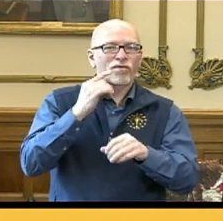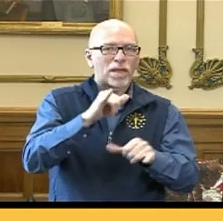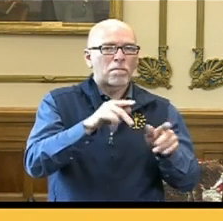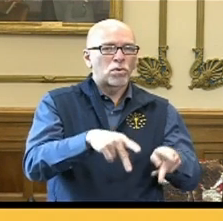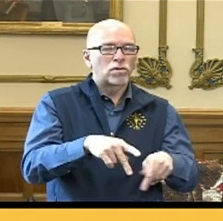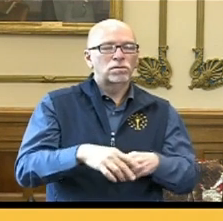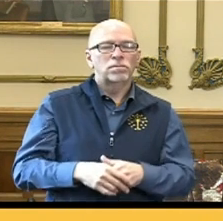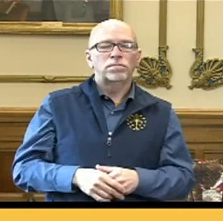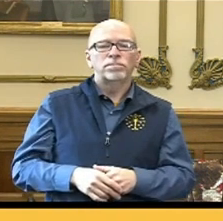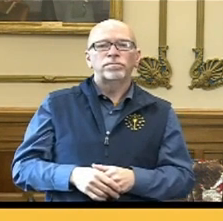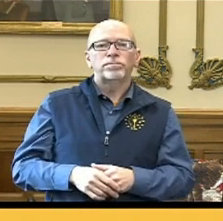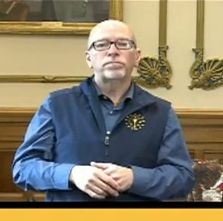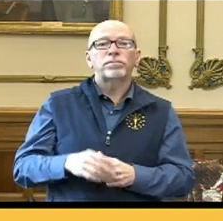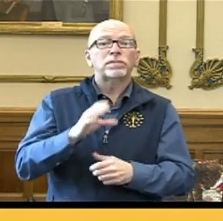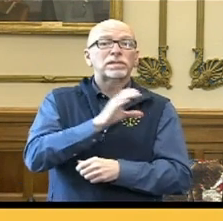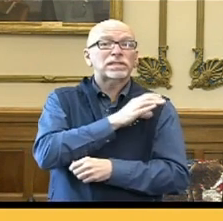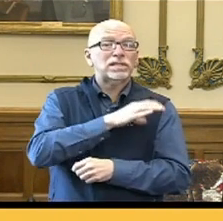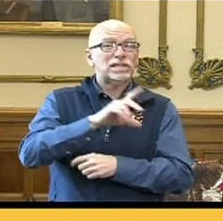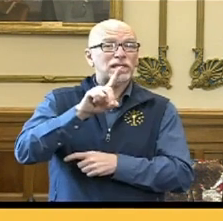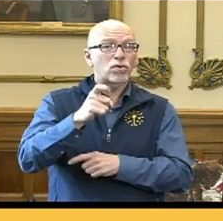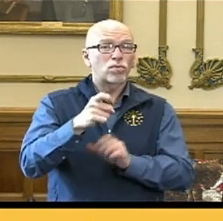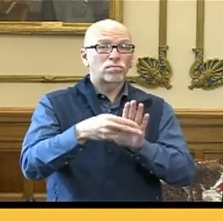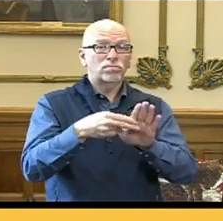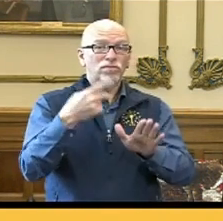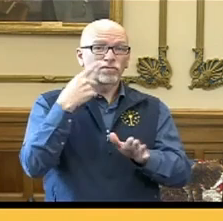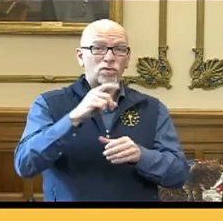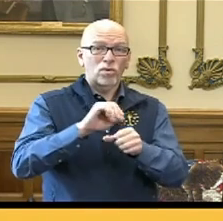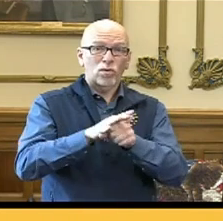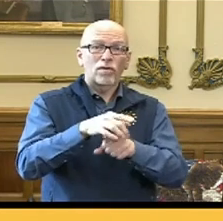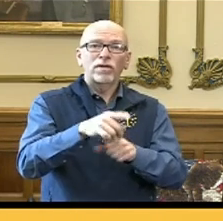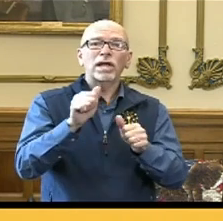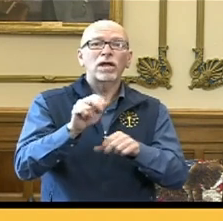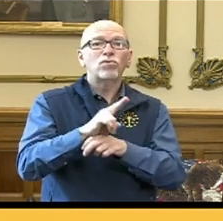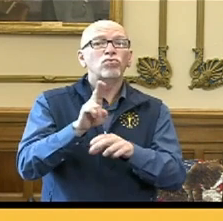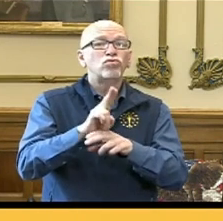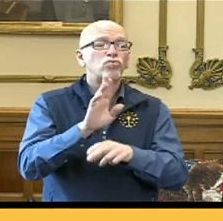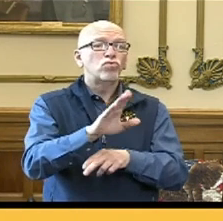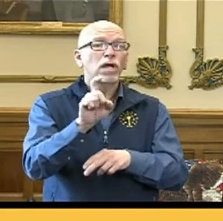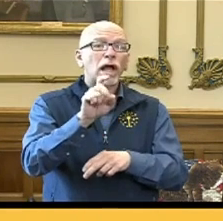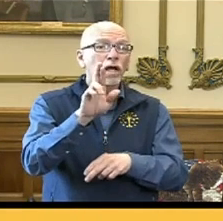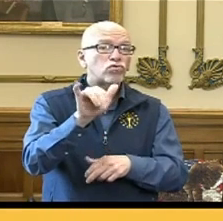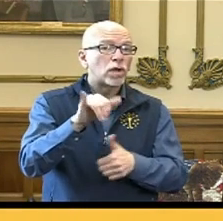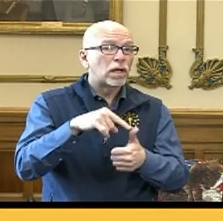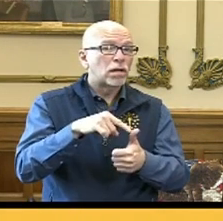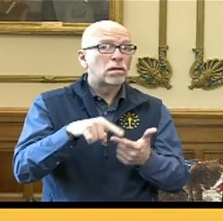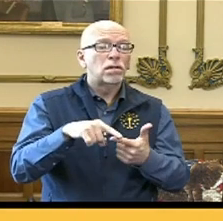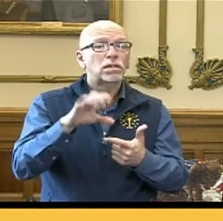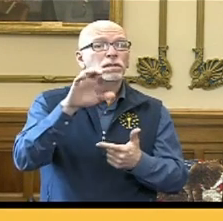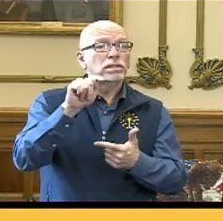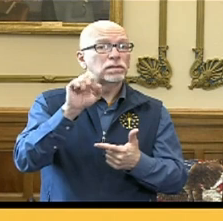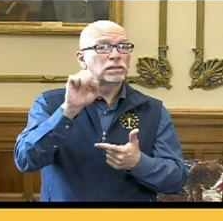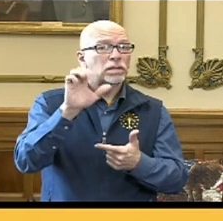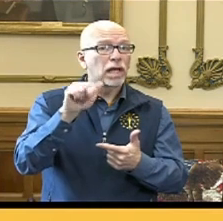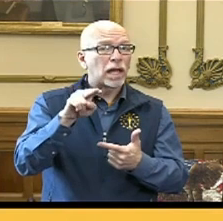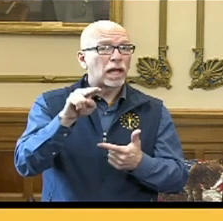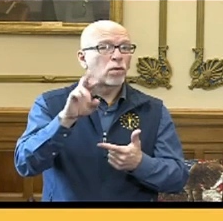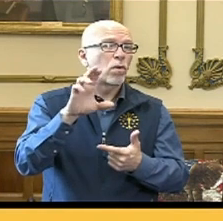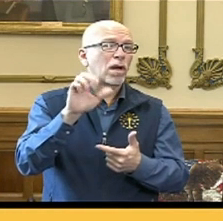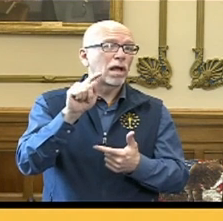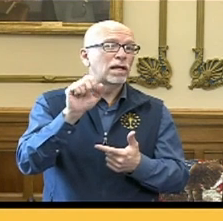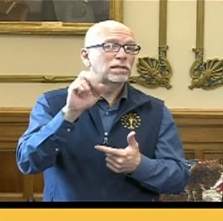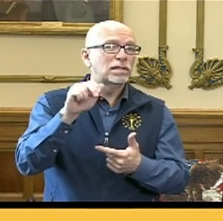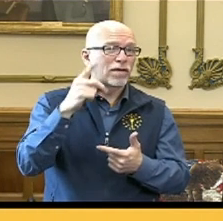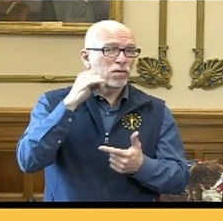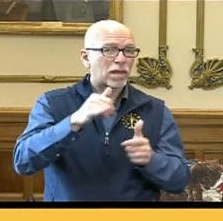individual. The clinical diagnosis of COVID-19 can be made using a patient's X-ray, the CT scan or CAT scan of